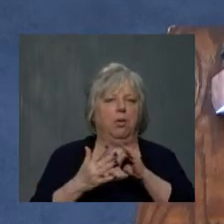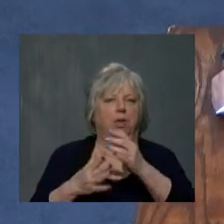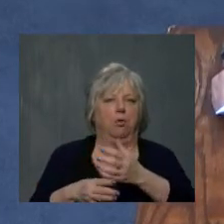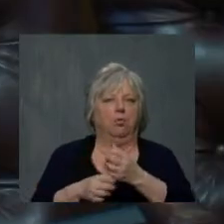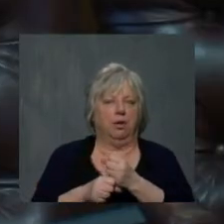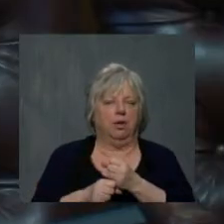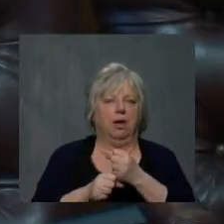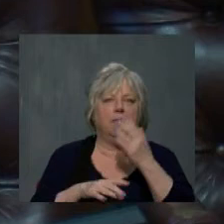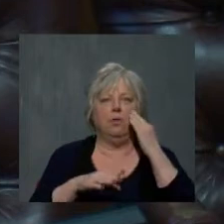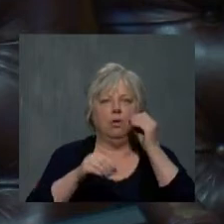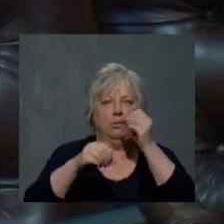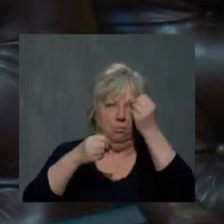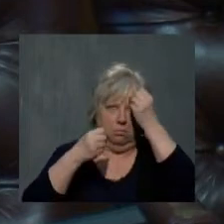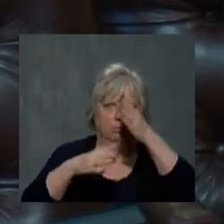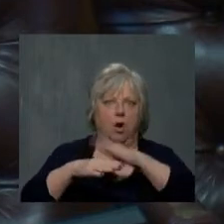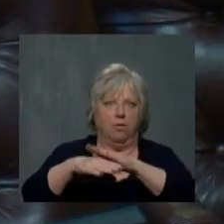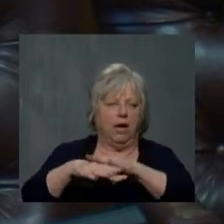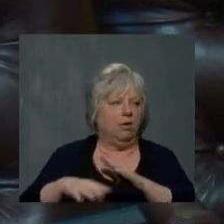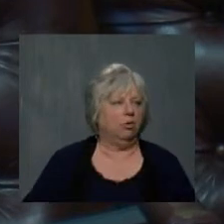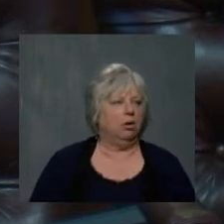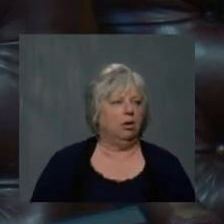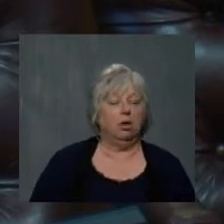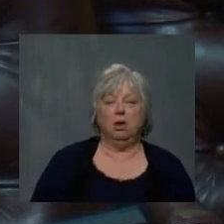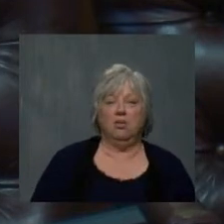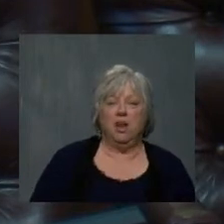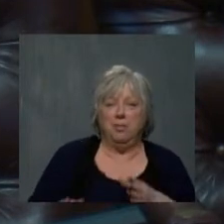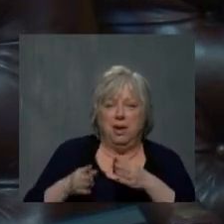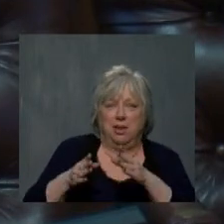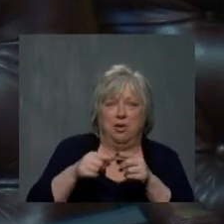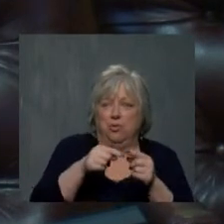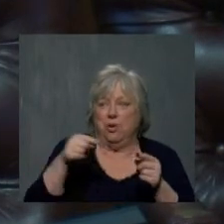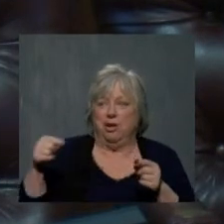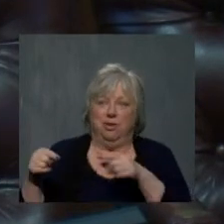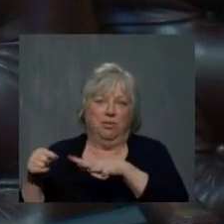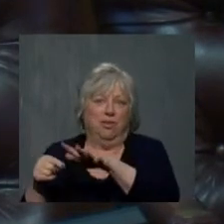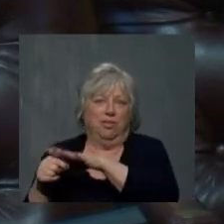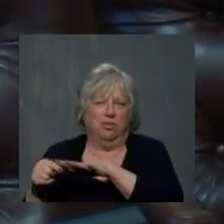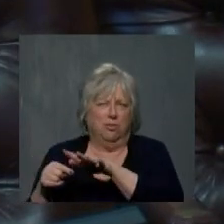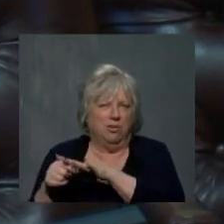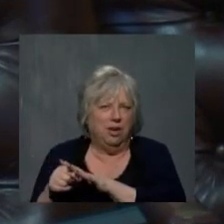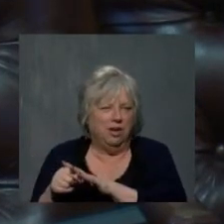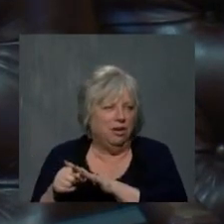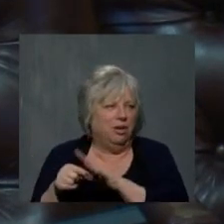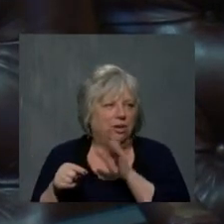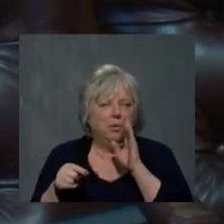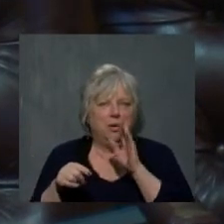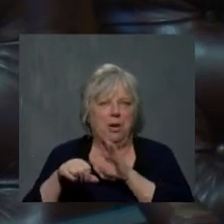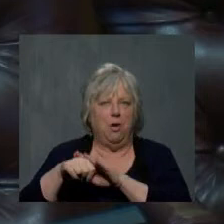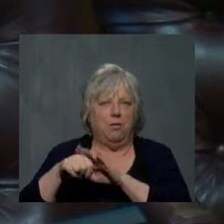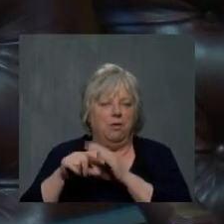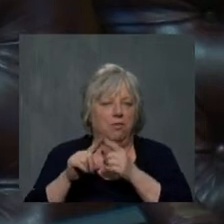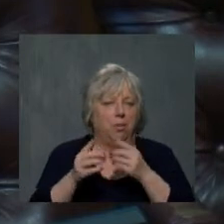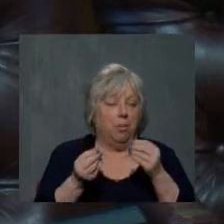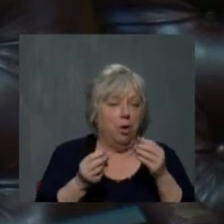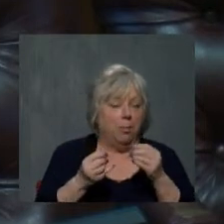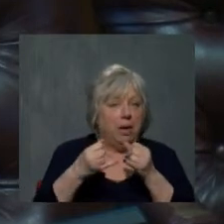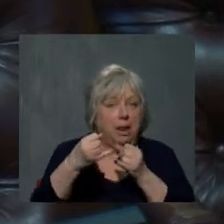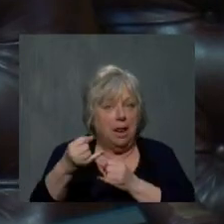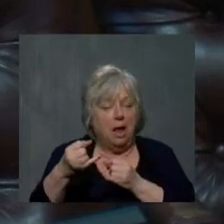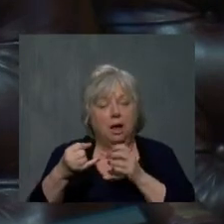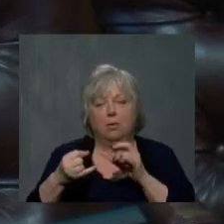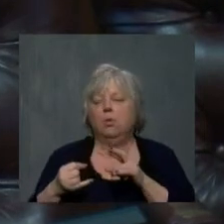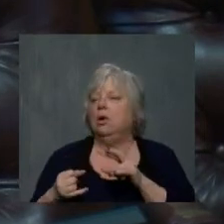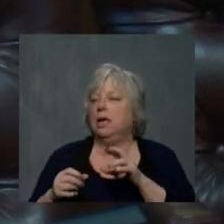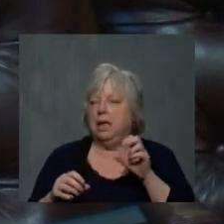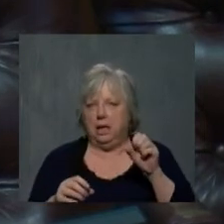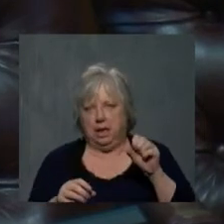got back. Okay. Well, they're directly across the street. Would it be notification from the property line or from where?